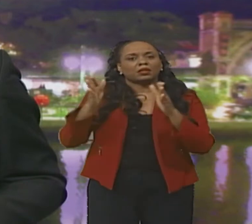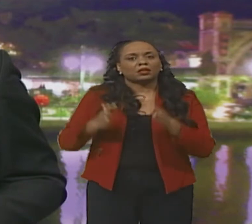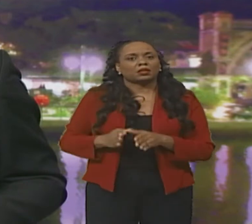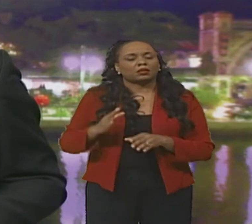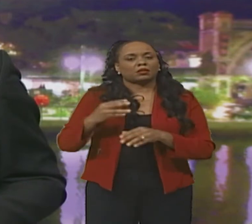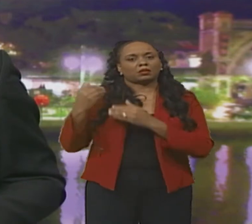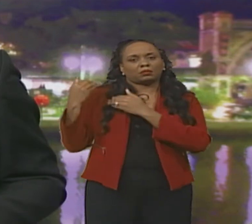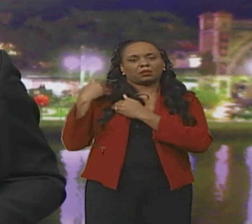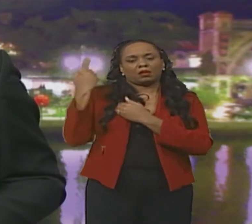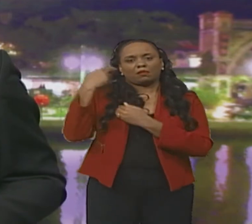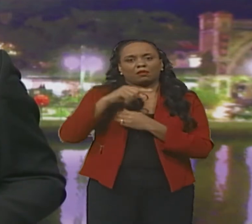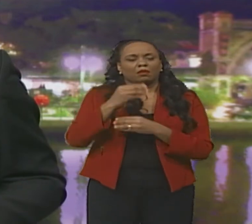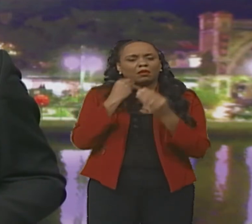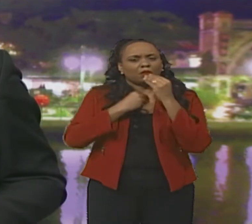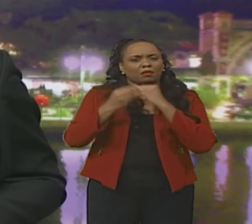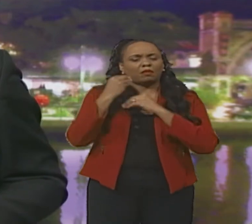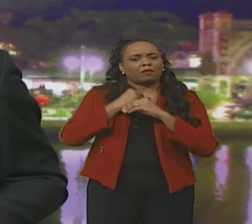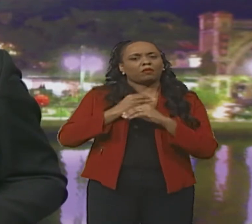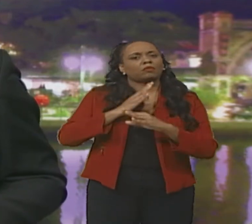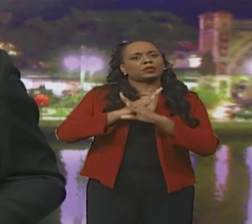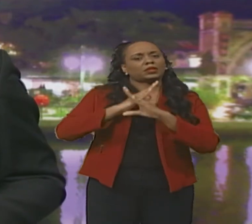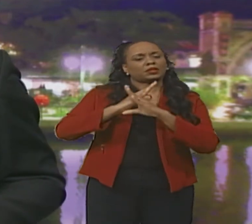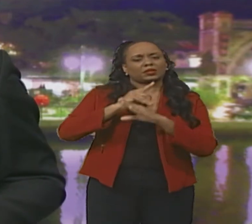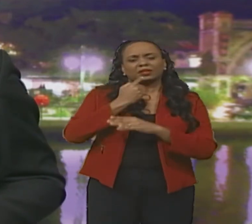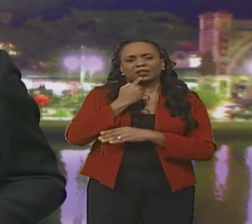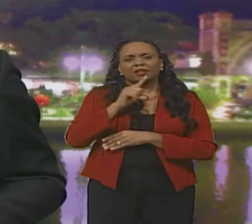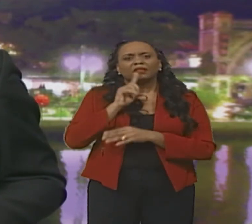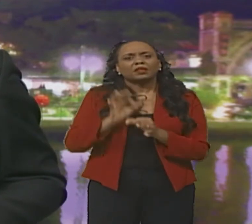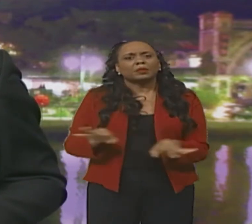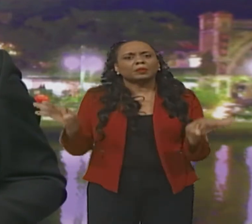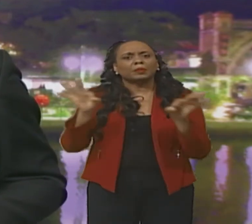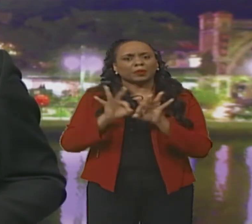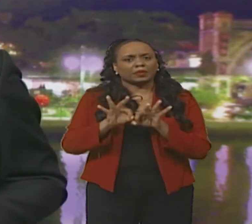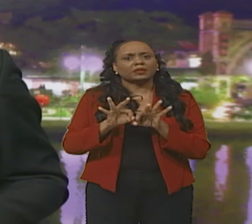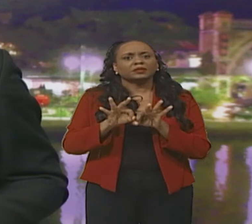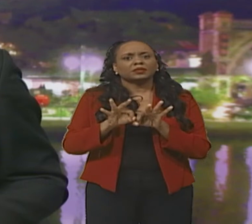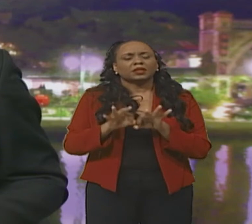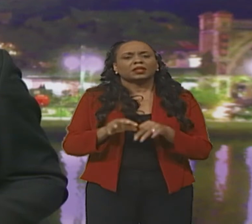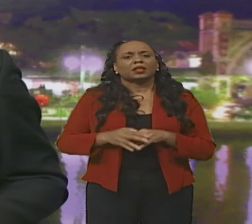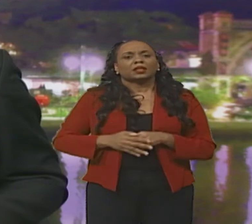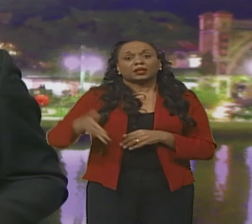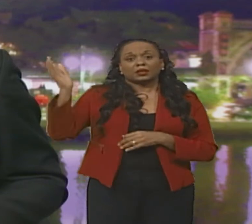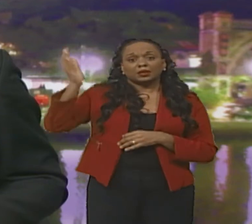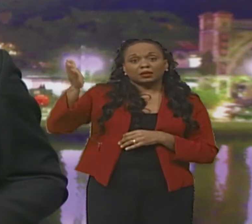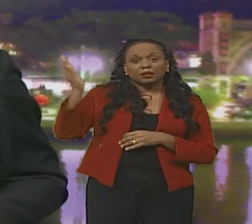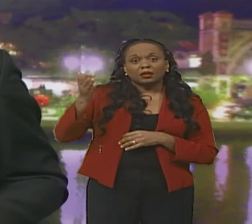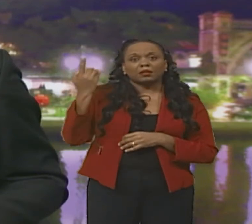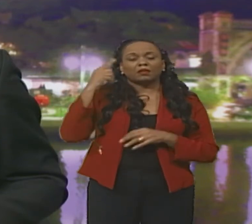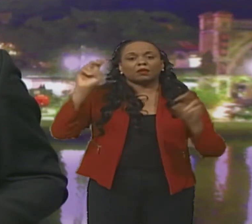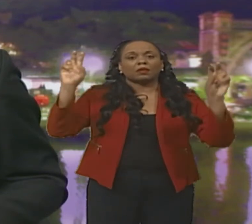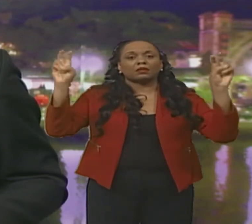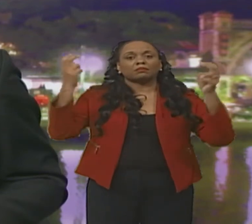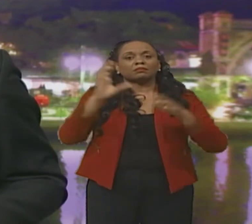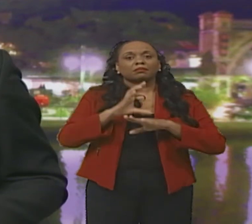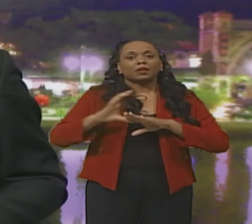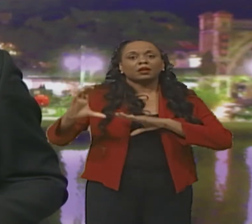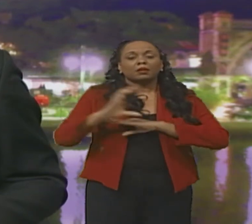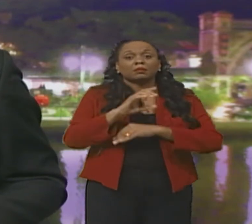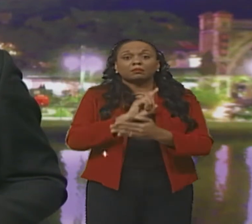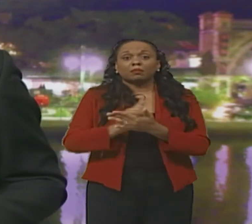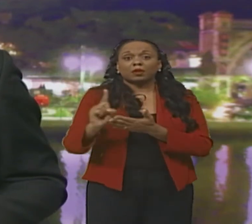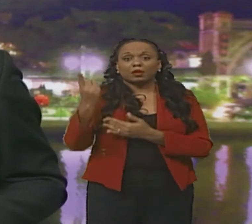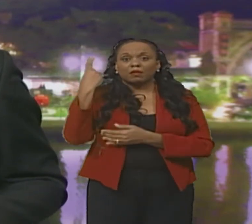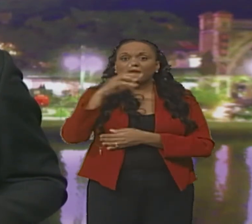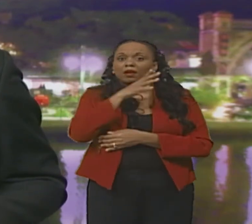need to create a space for these vendors. His comments came during one of the sessions at the ongoing Caribbean Week of Agriculture at the Lloyd